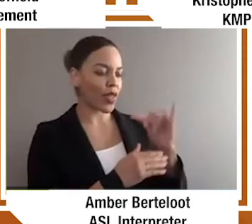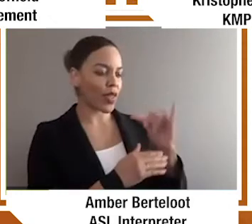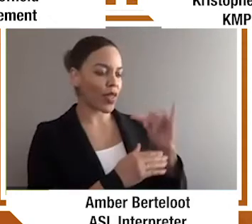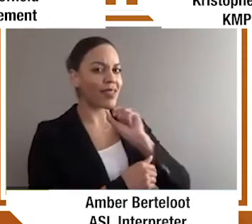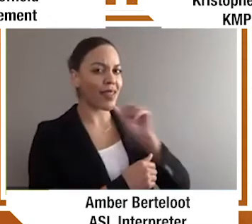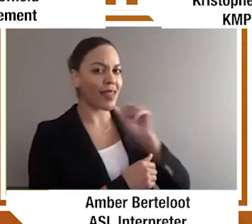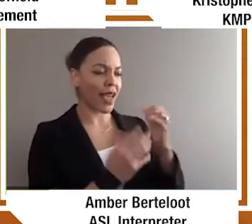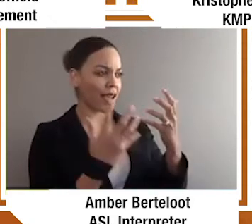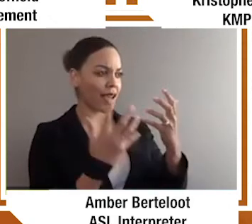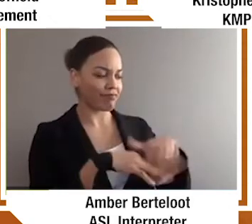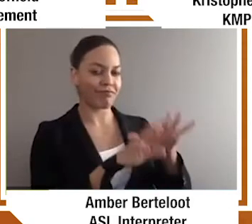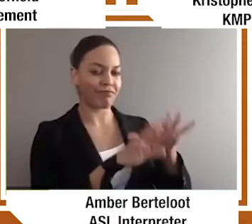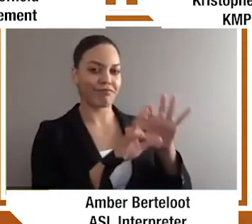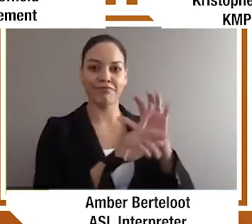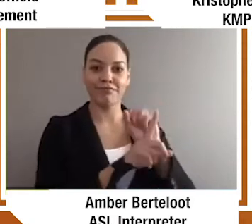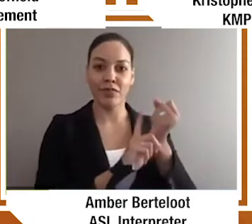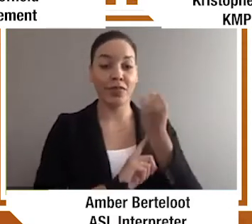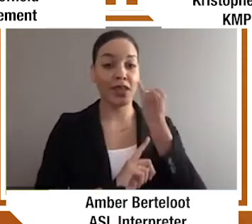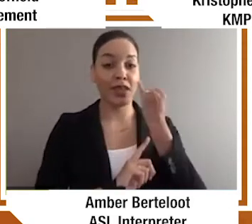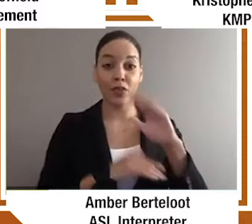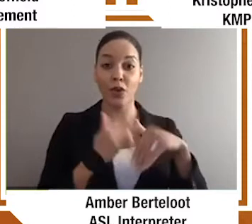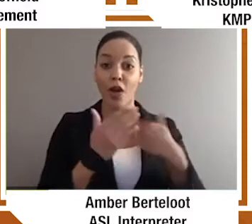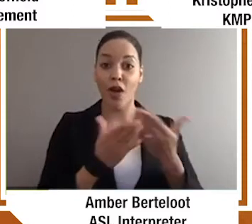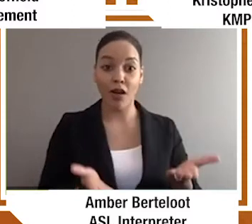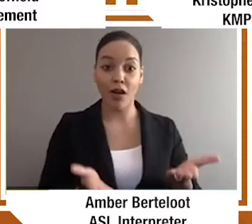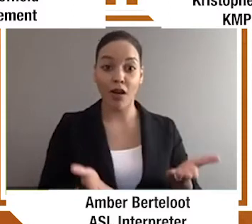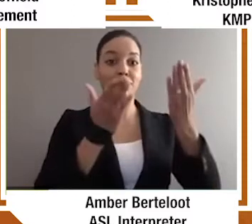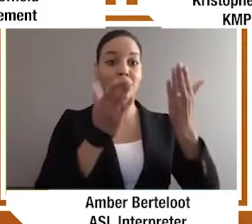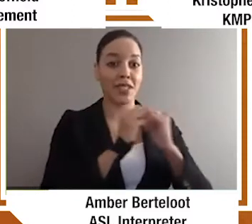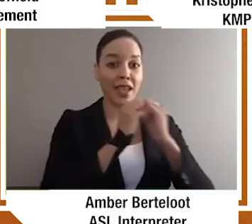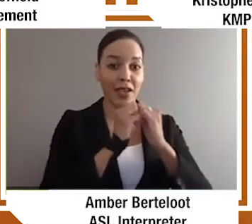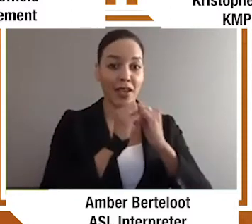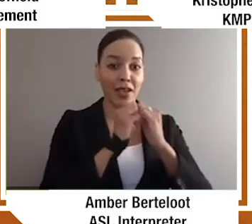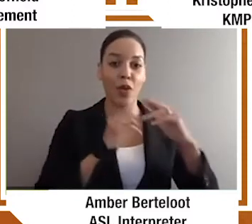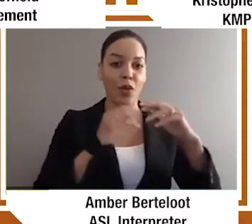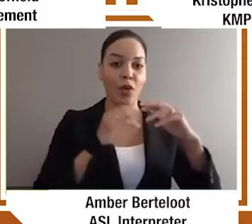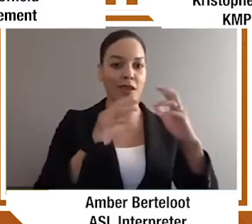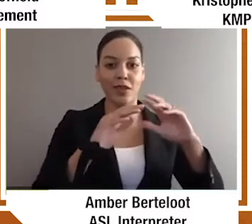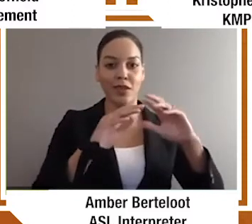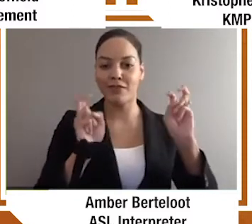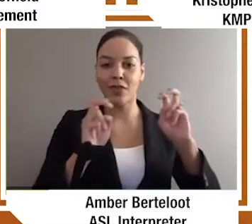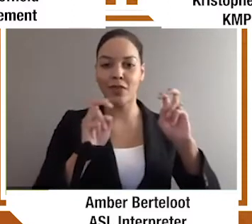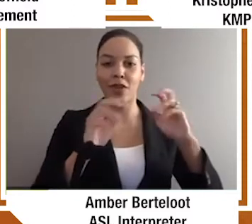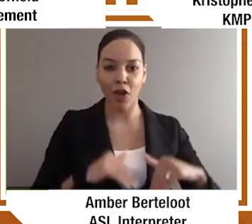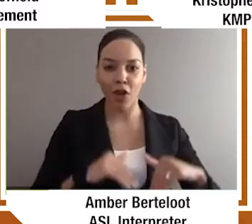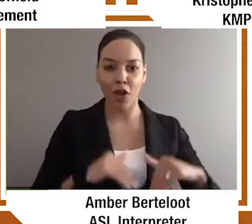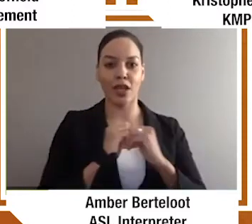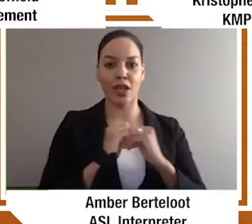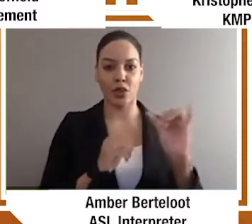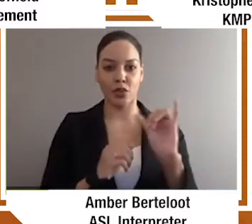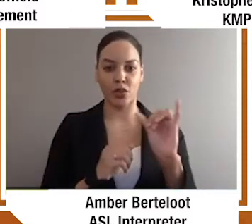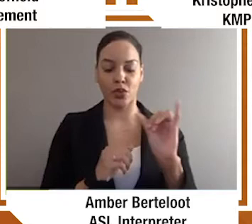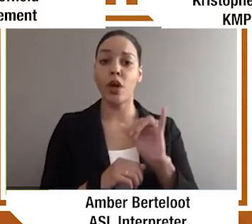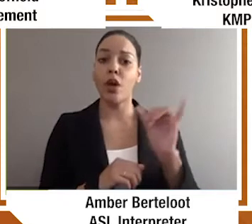us in that way. You know, like we're rising together or we're falling together. One of those things when I think about that is also the kind of impetus that's been